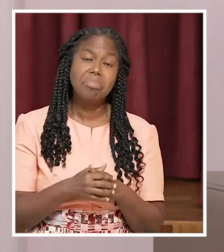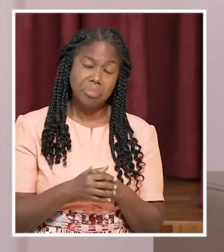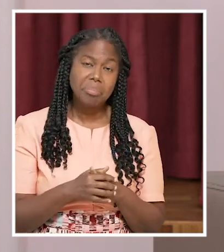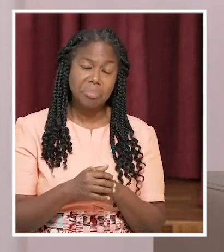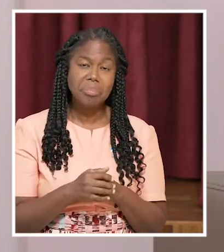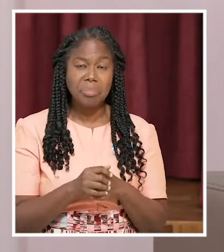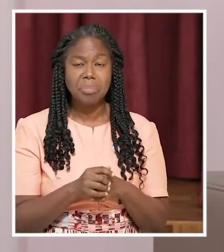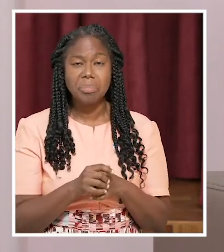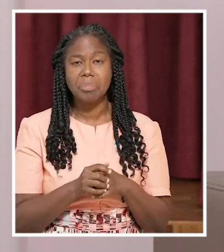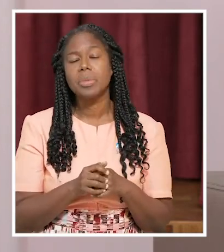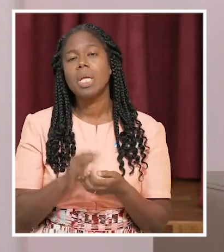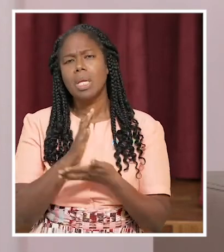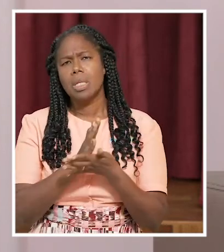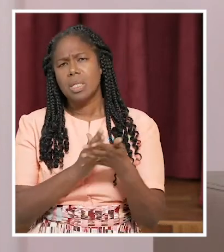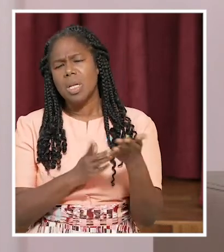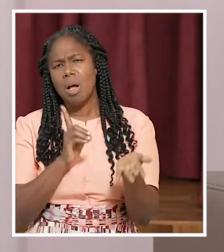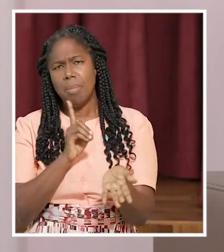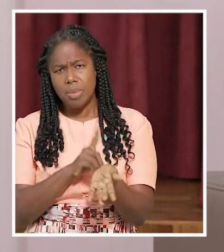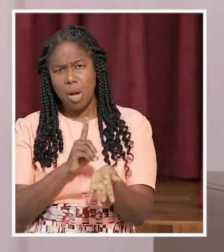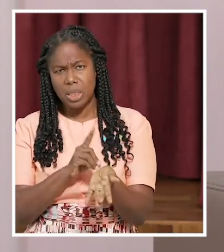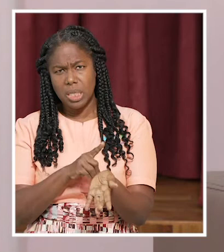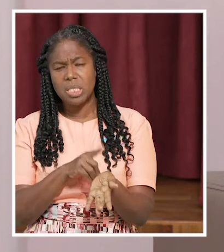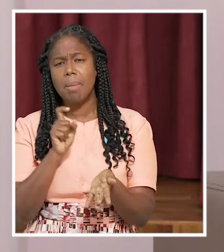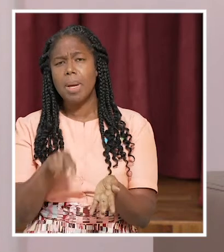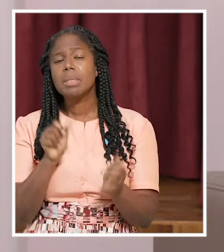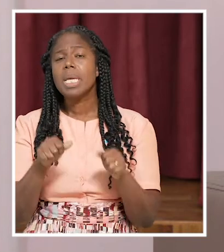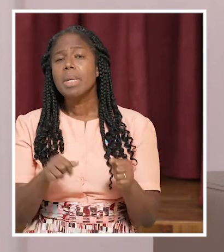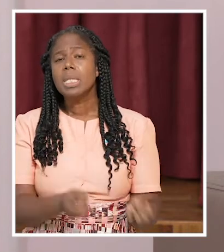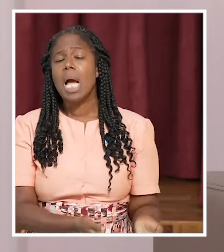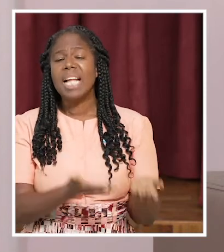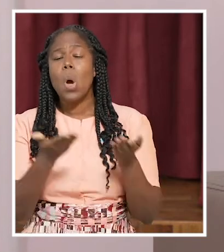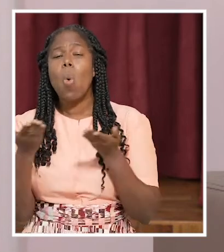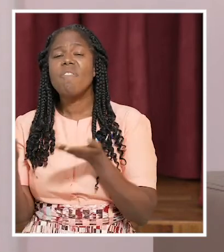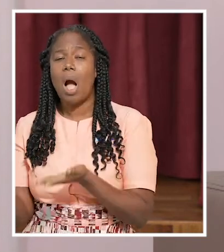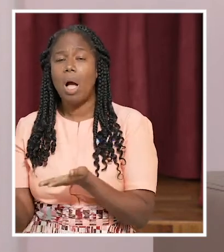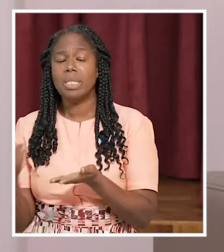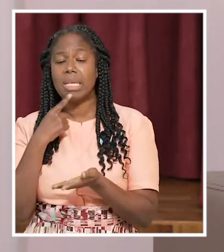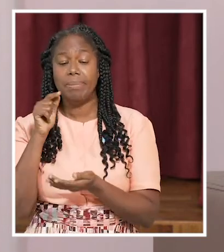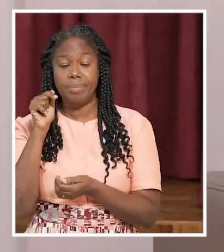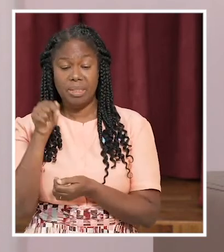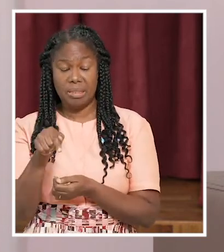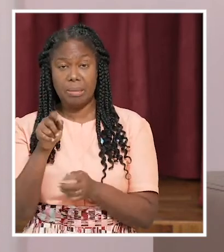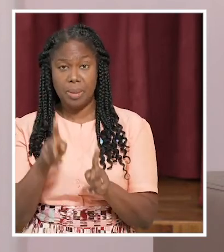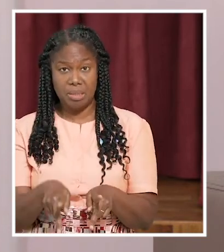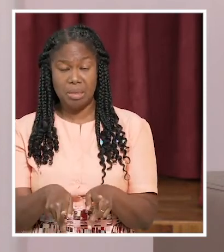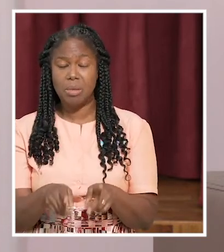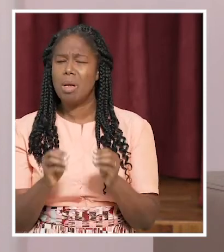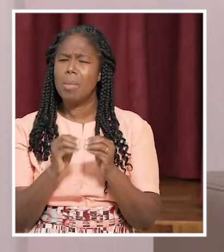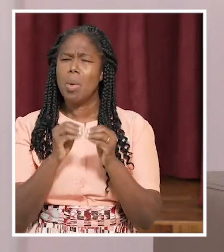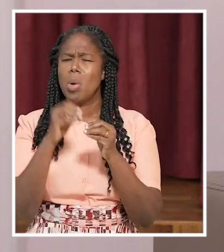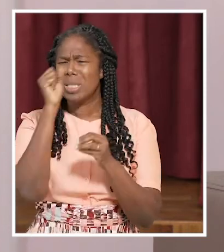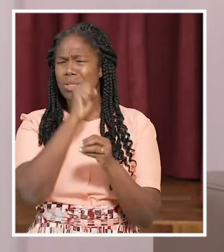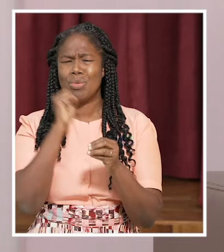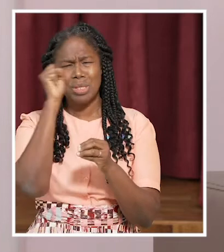for this one, right? So sometimes a psychologist or a social worker would work with you, and they would know, yeah, this person is going to be all right with some talk